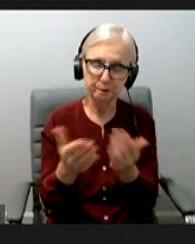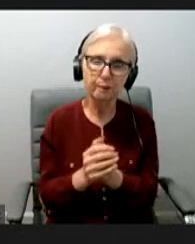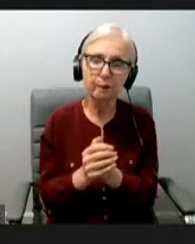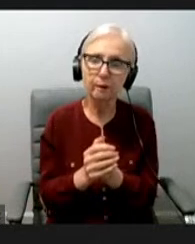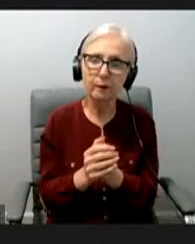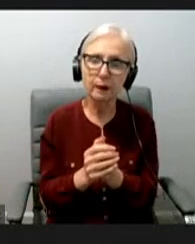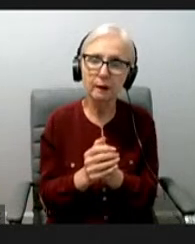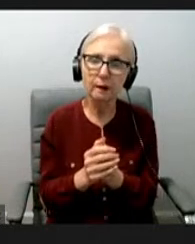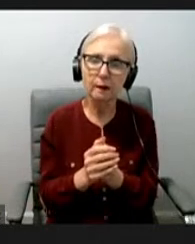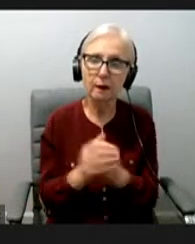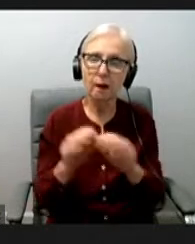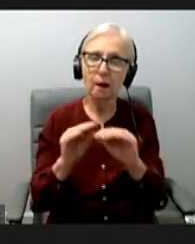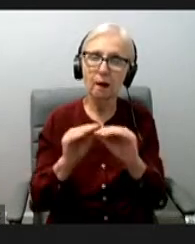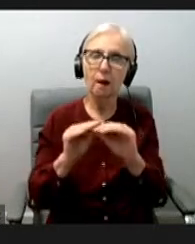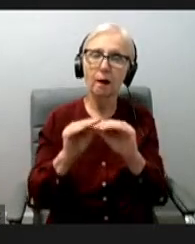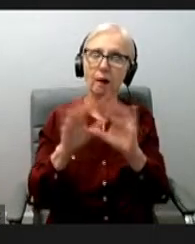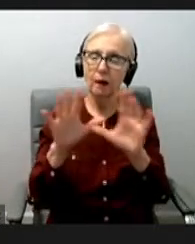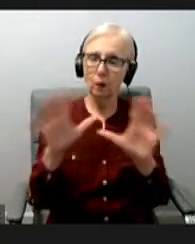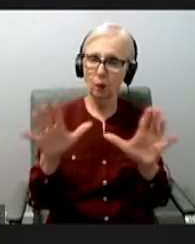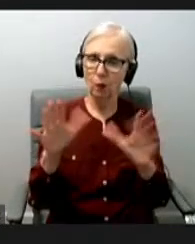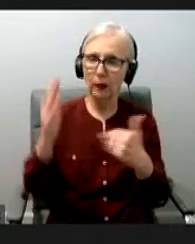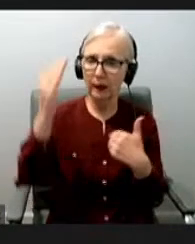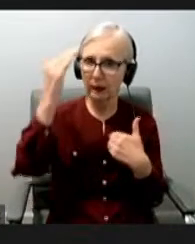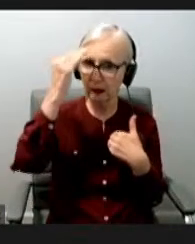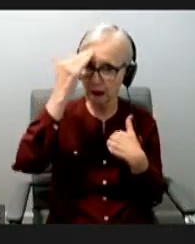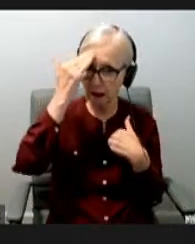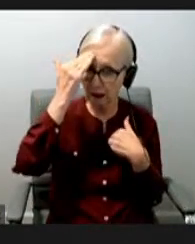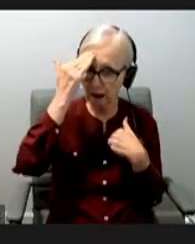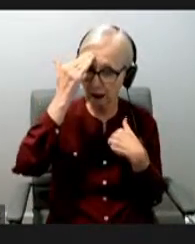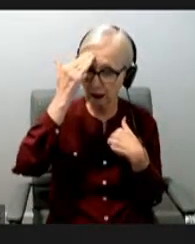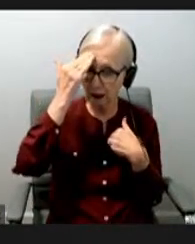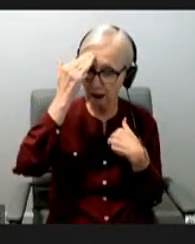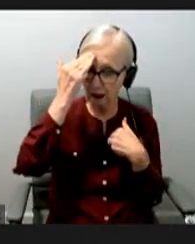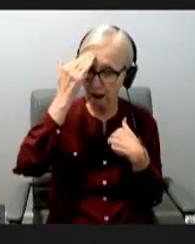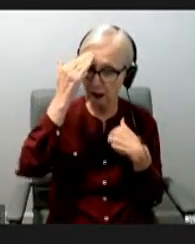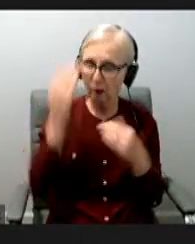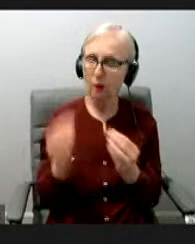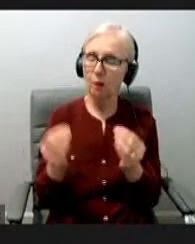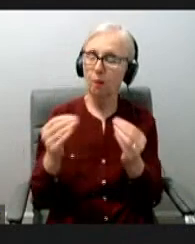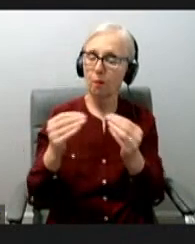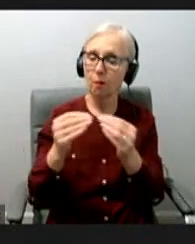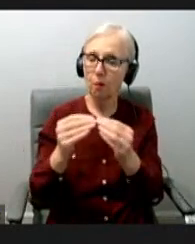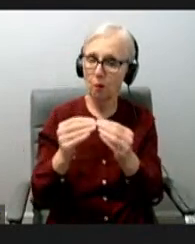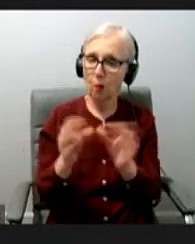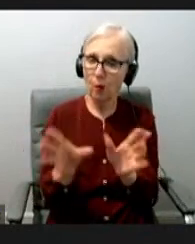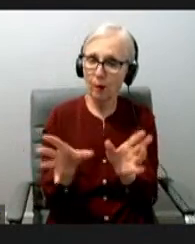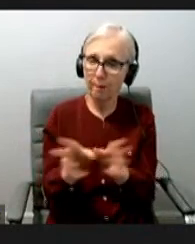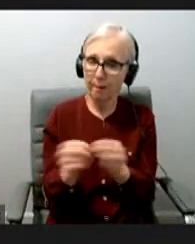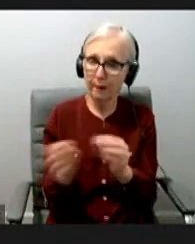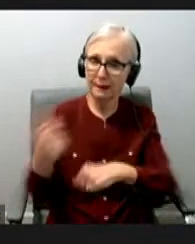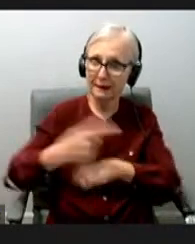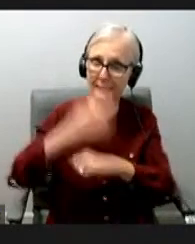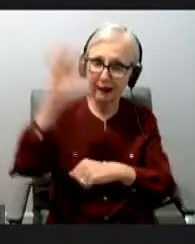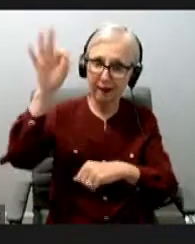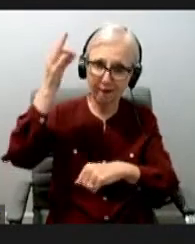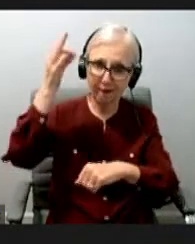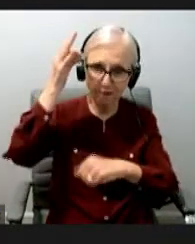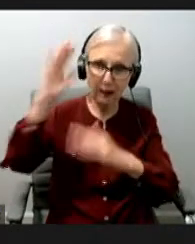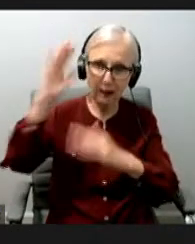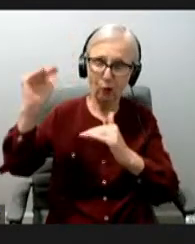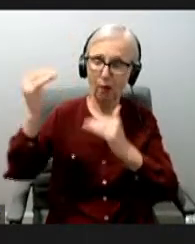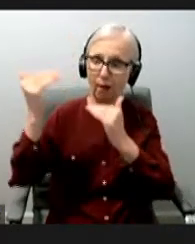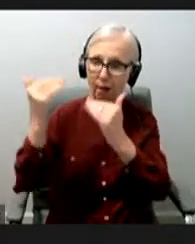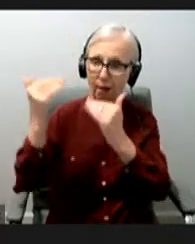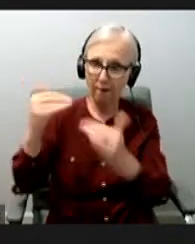And then obviously, we know that there were more meetings today at the federal level